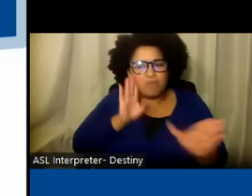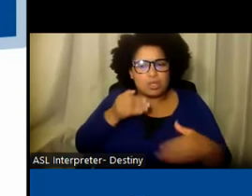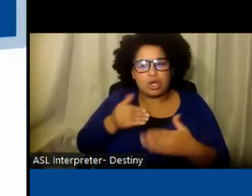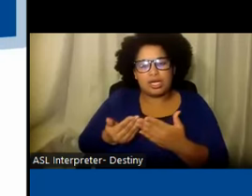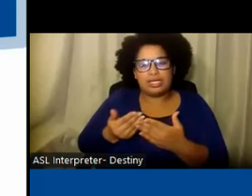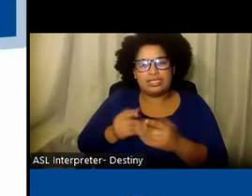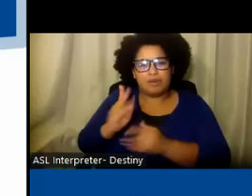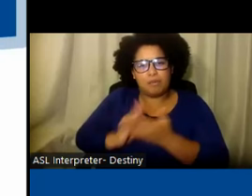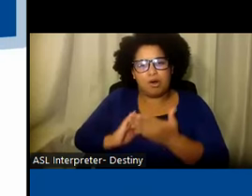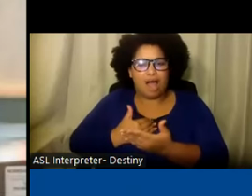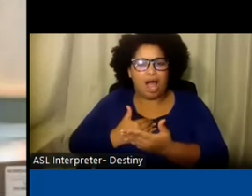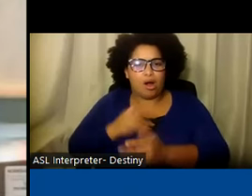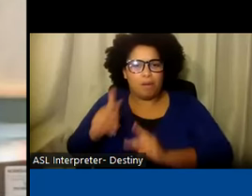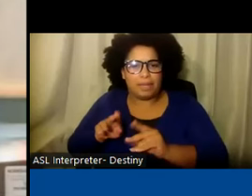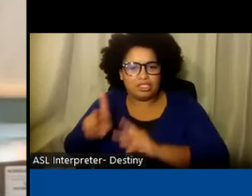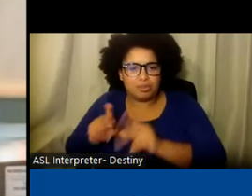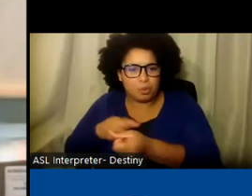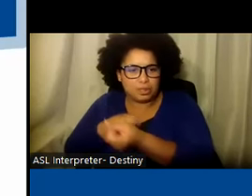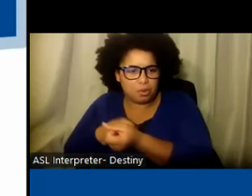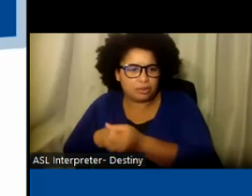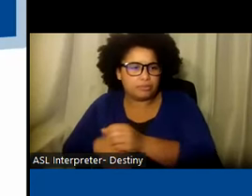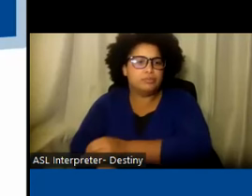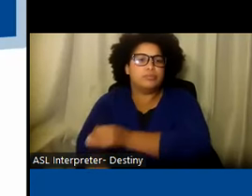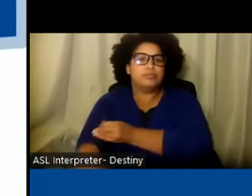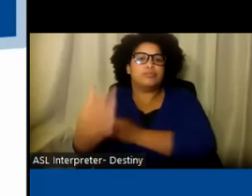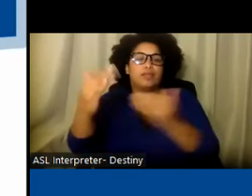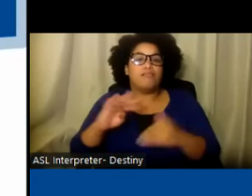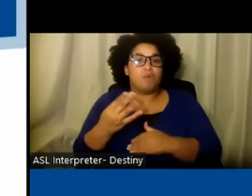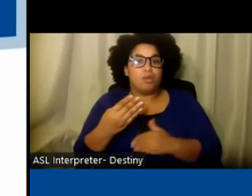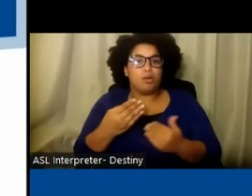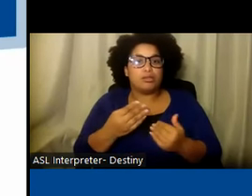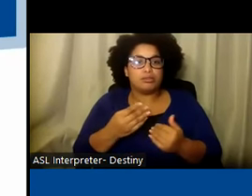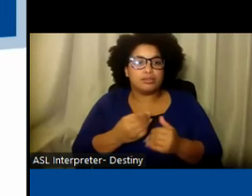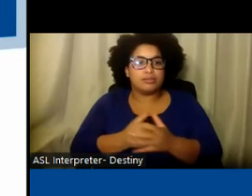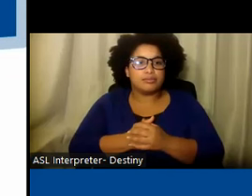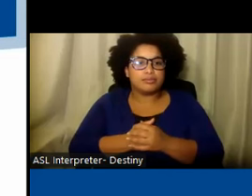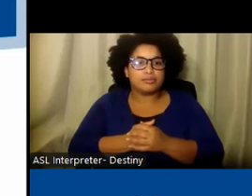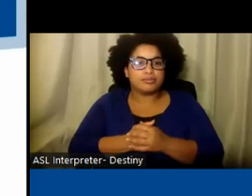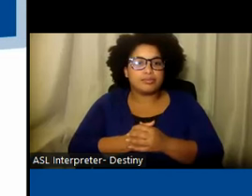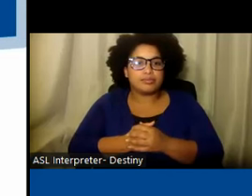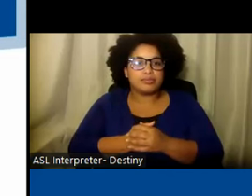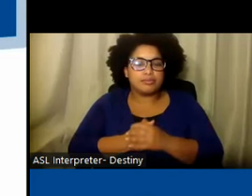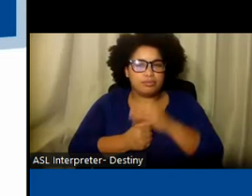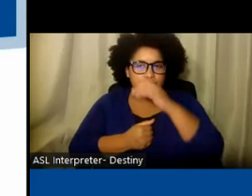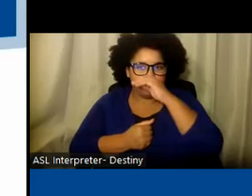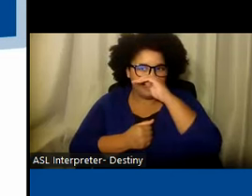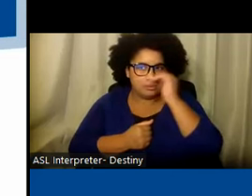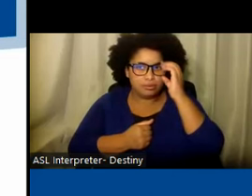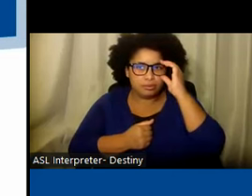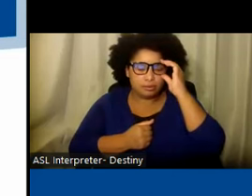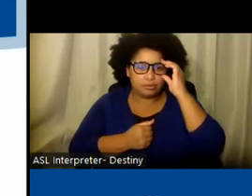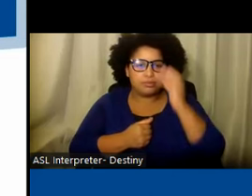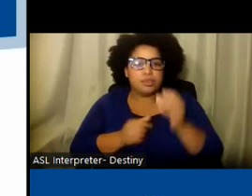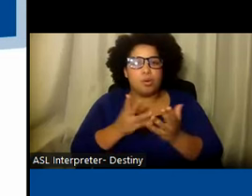Next slide, please. And then in webinar four, I'm going quick here, I promise. We really wanted